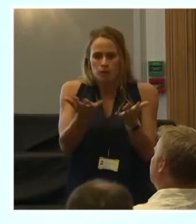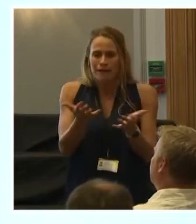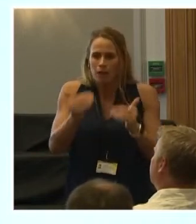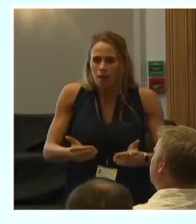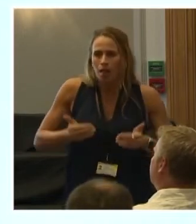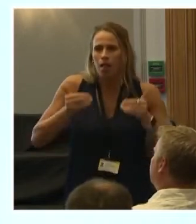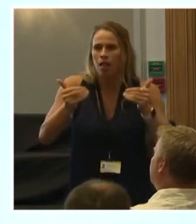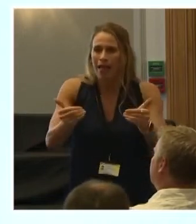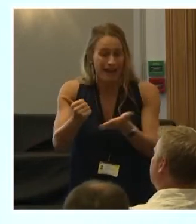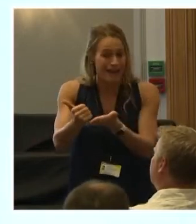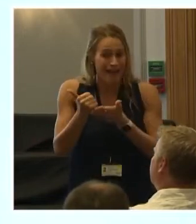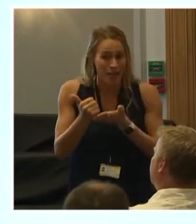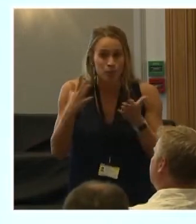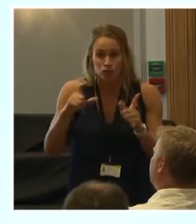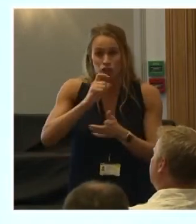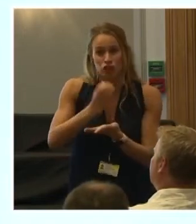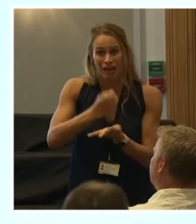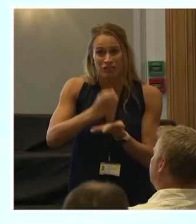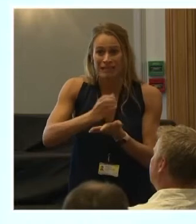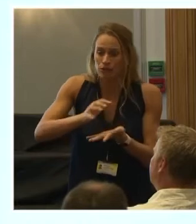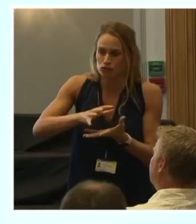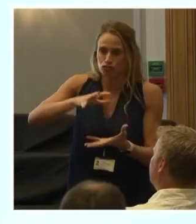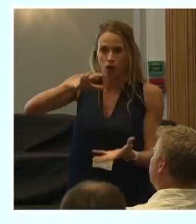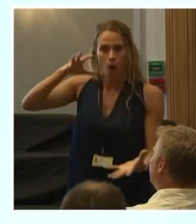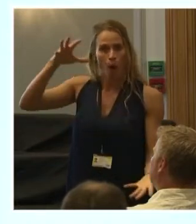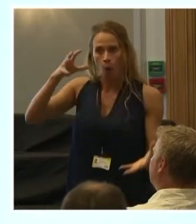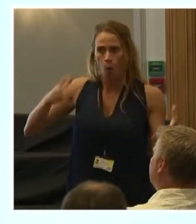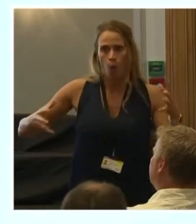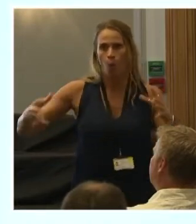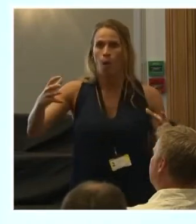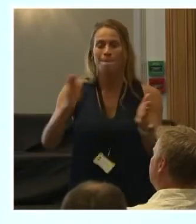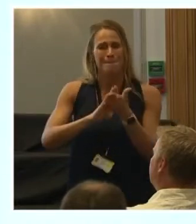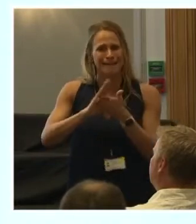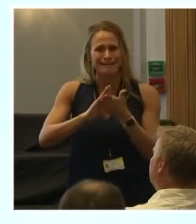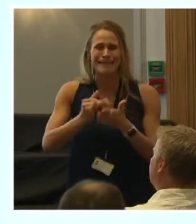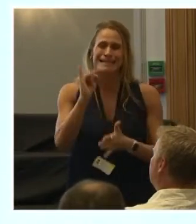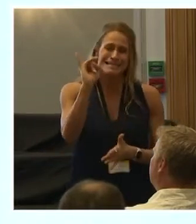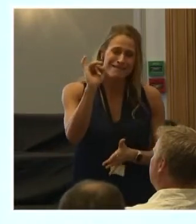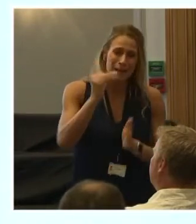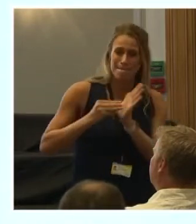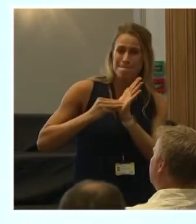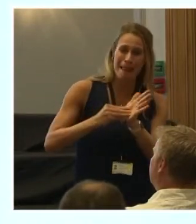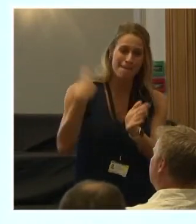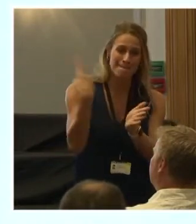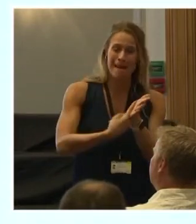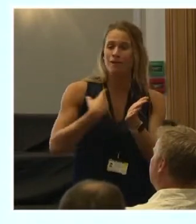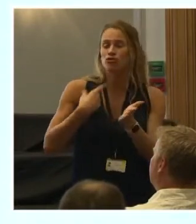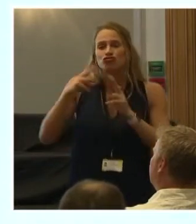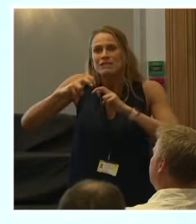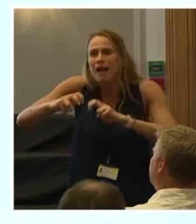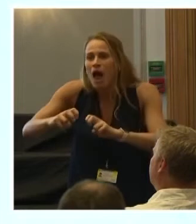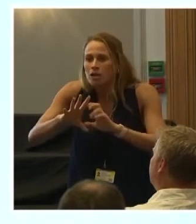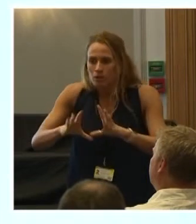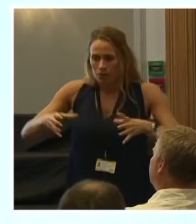charity grow over the last half century, resulting in £17 million of research funding and a community that has a voice,